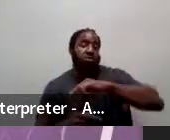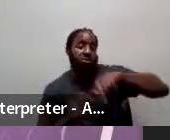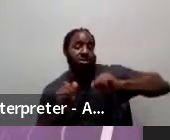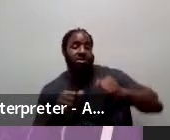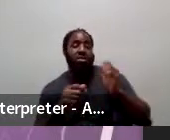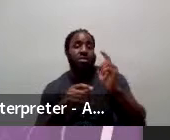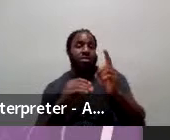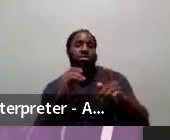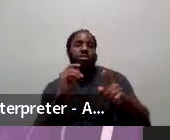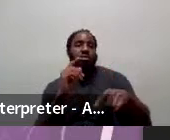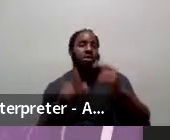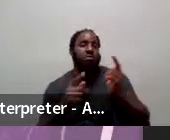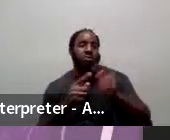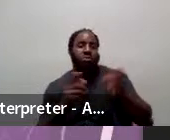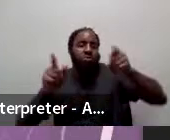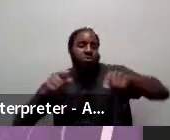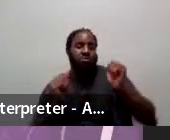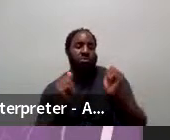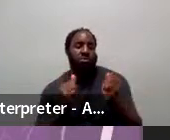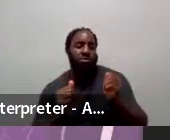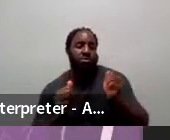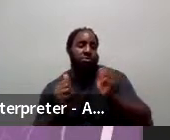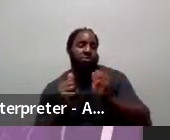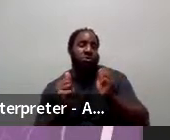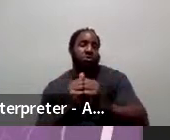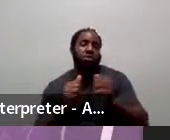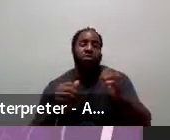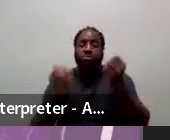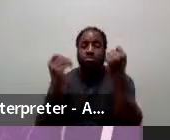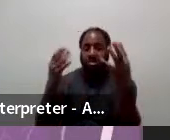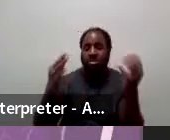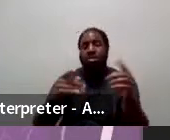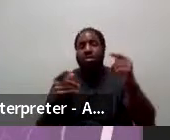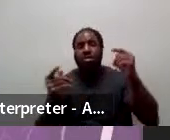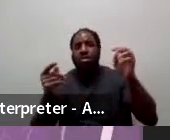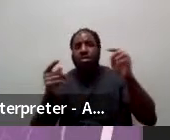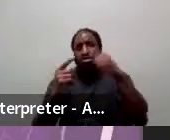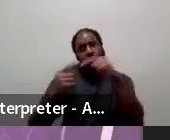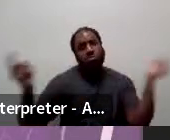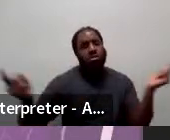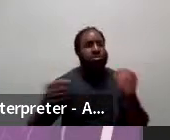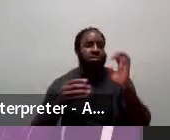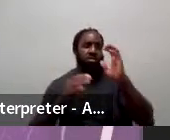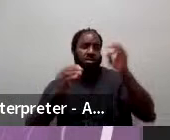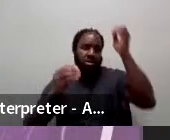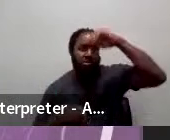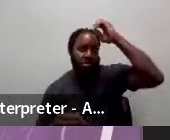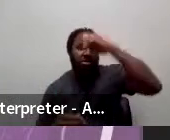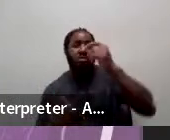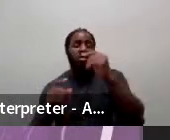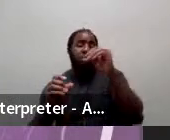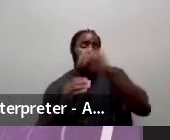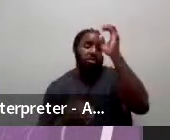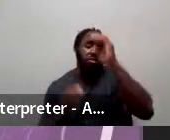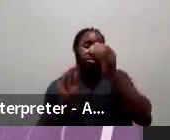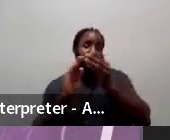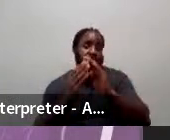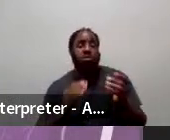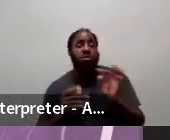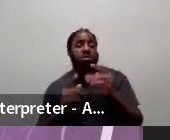some consensus with among the many competing opinions within the community over the years that we've heard. I want to acknowledge as well